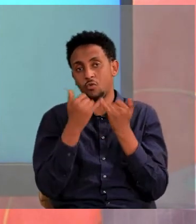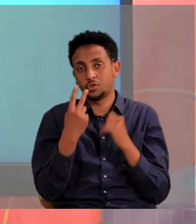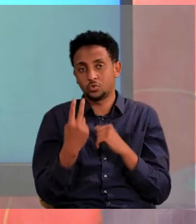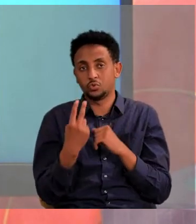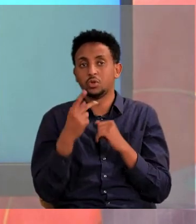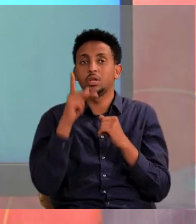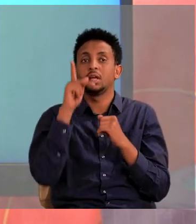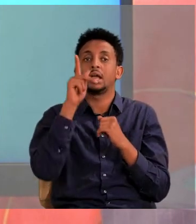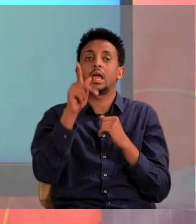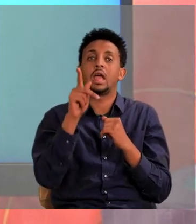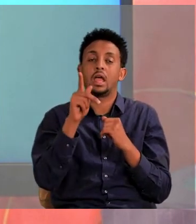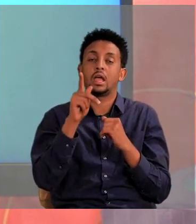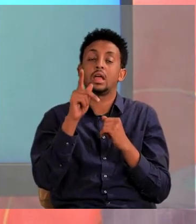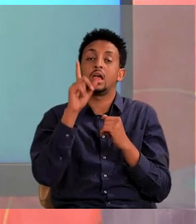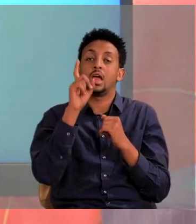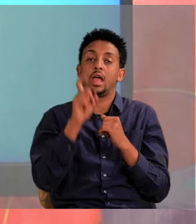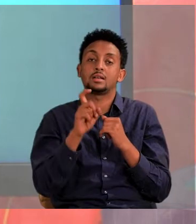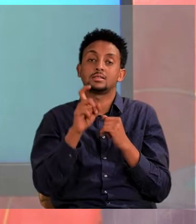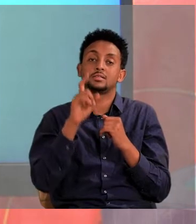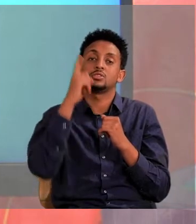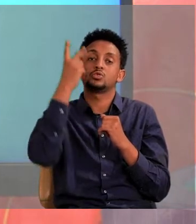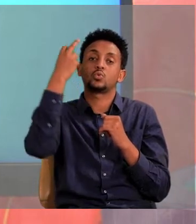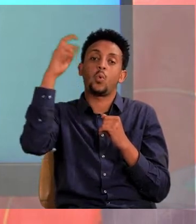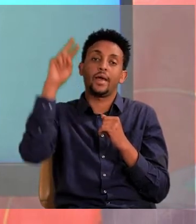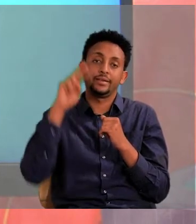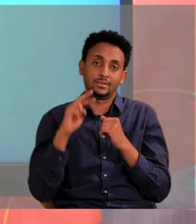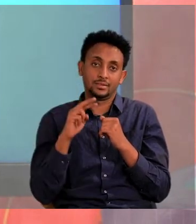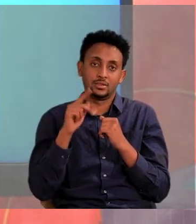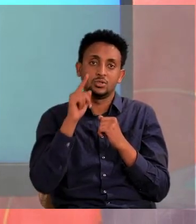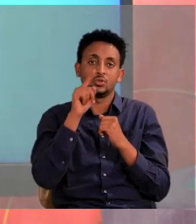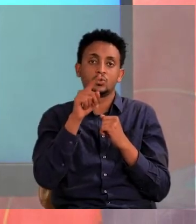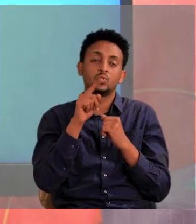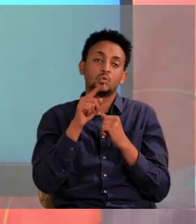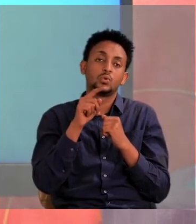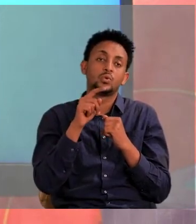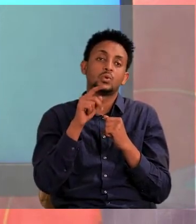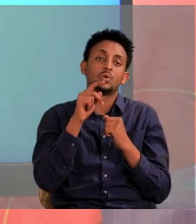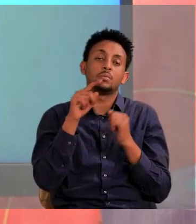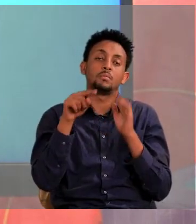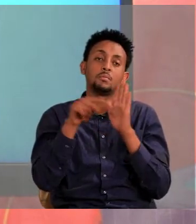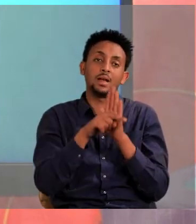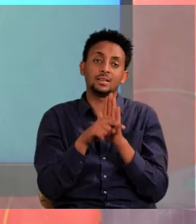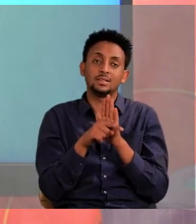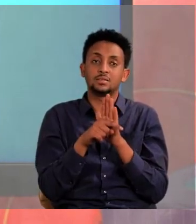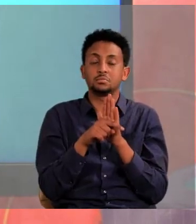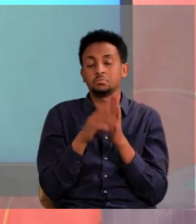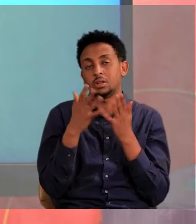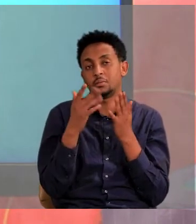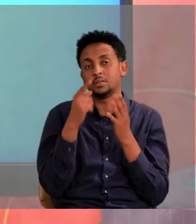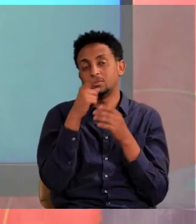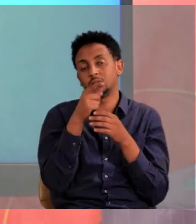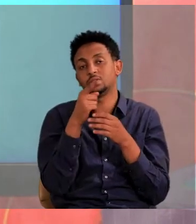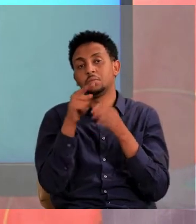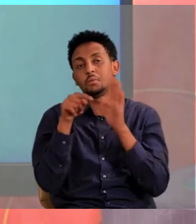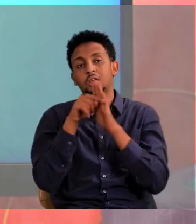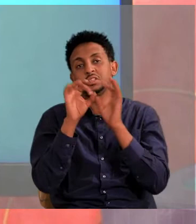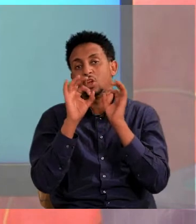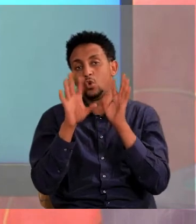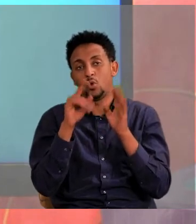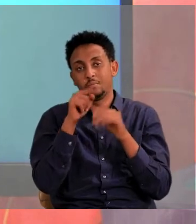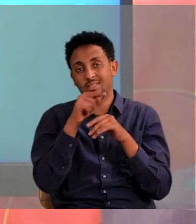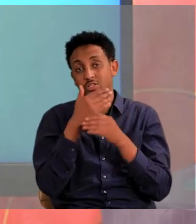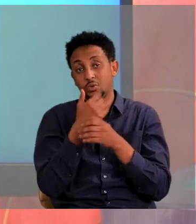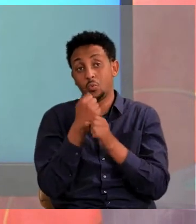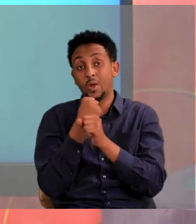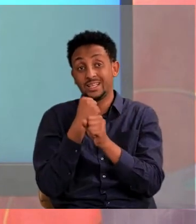2 kx squared. We can have it to be minus, actually for this case it's not minus.